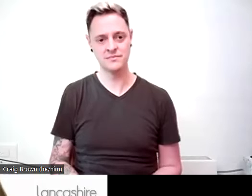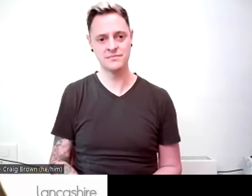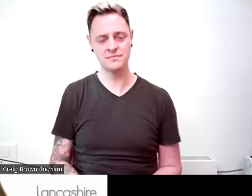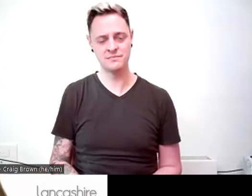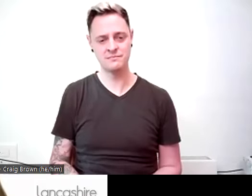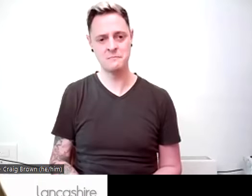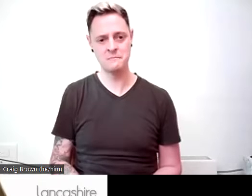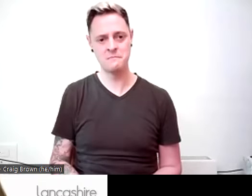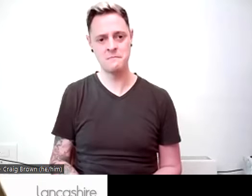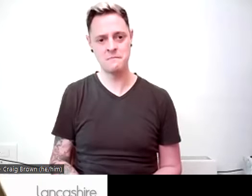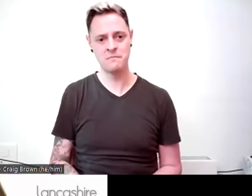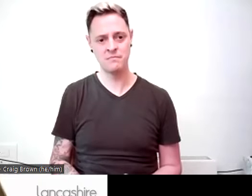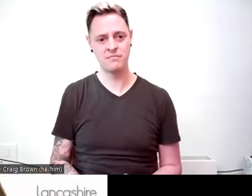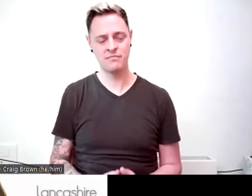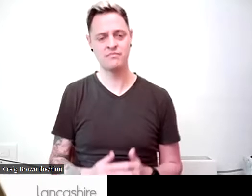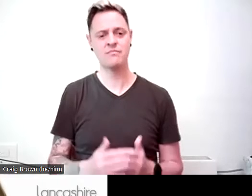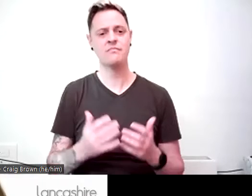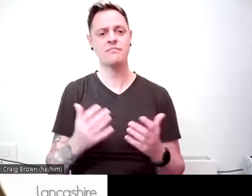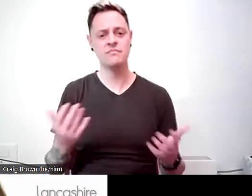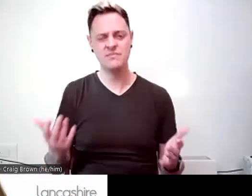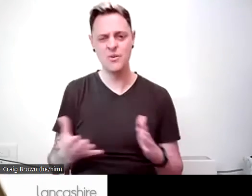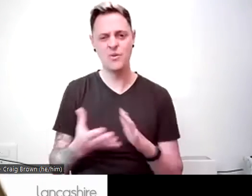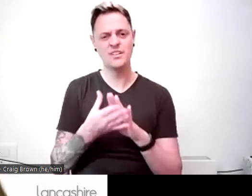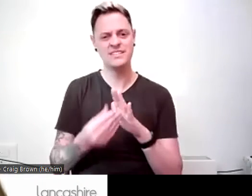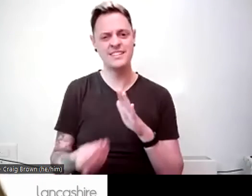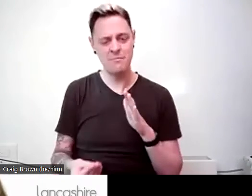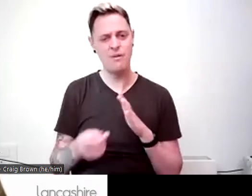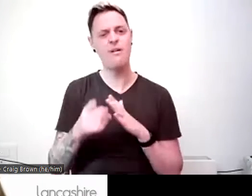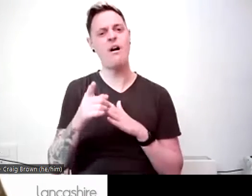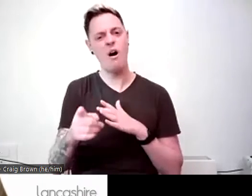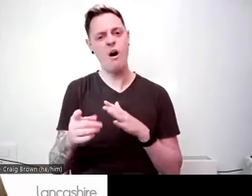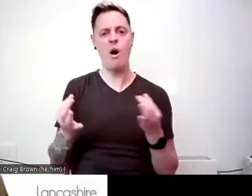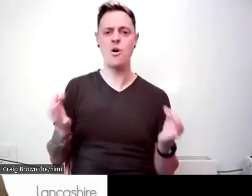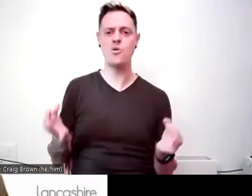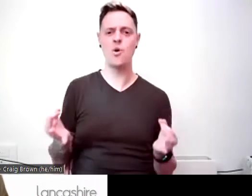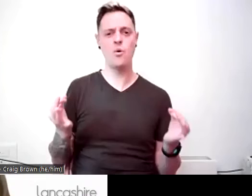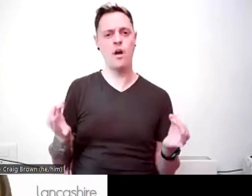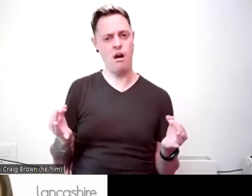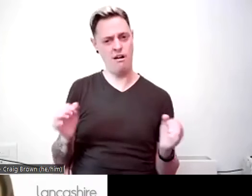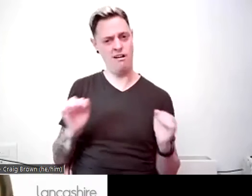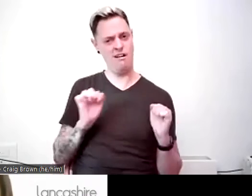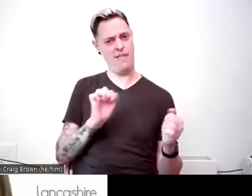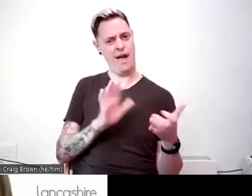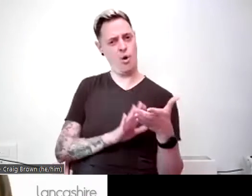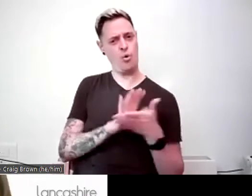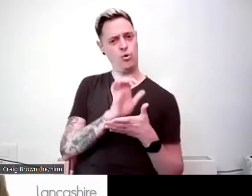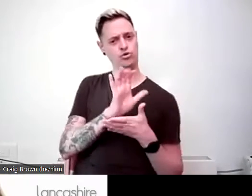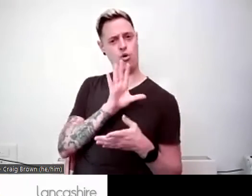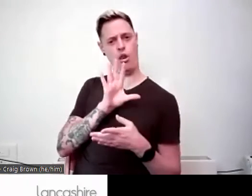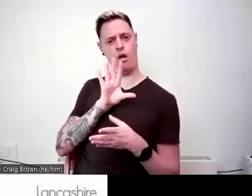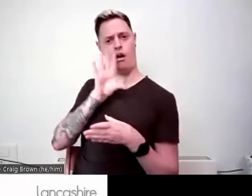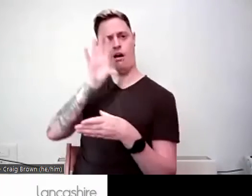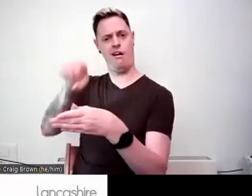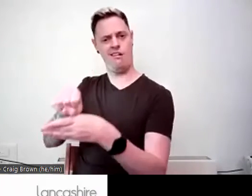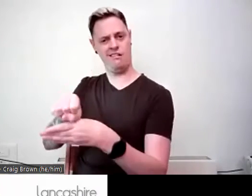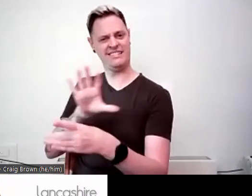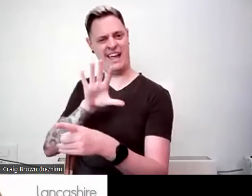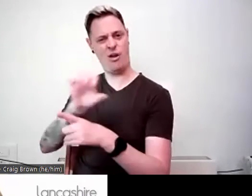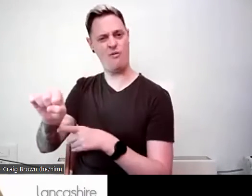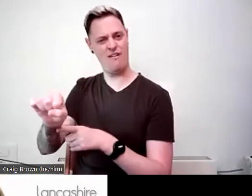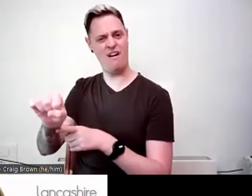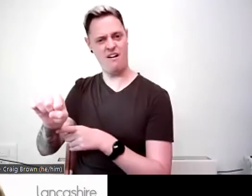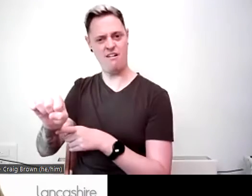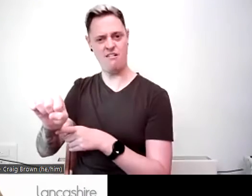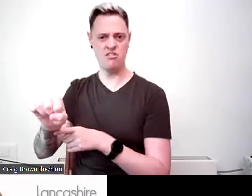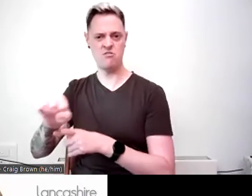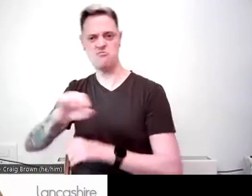the way how people like say that yoga has been colonized or it's been culturally appropriate, because this was not always the way. It's a practice that